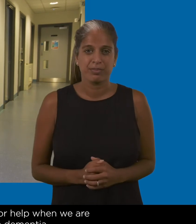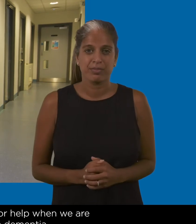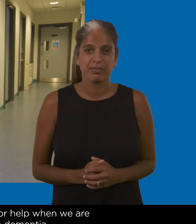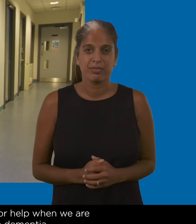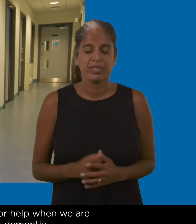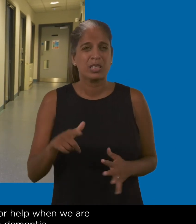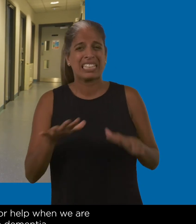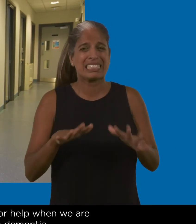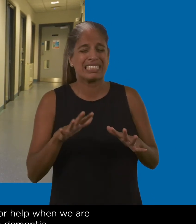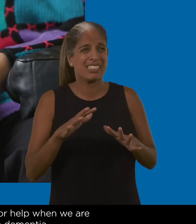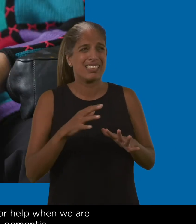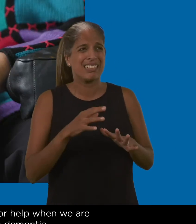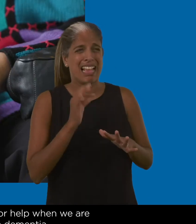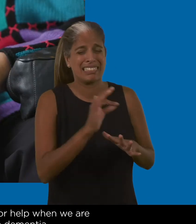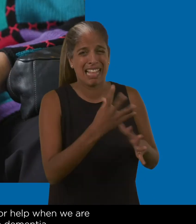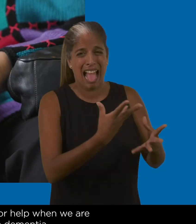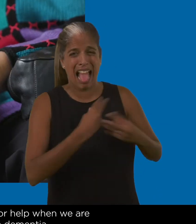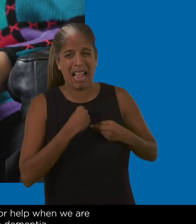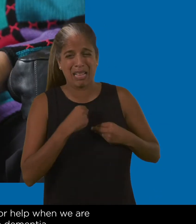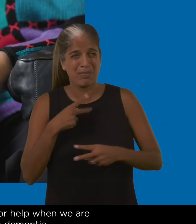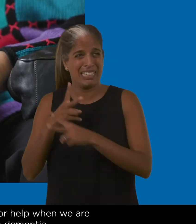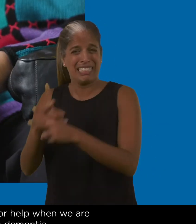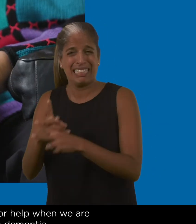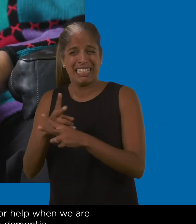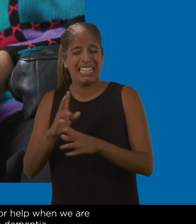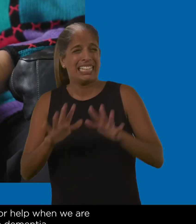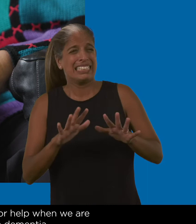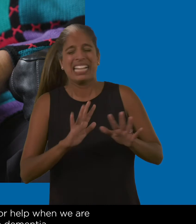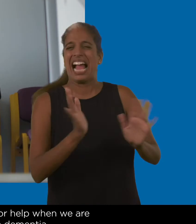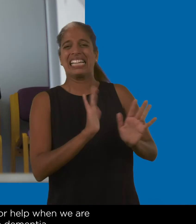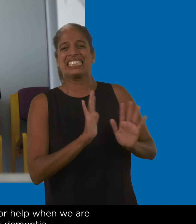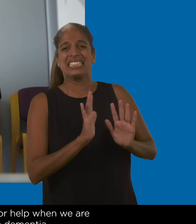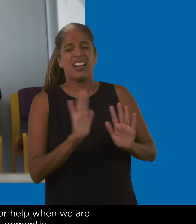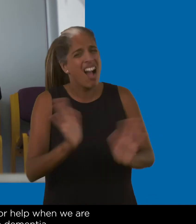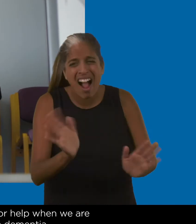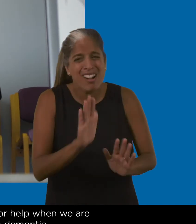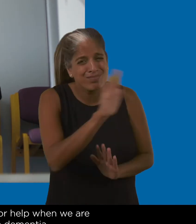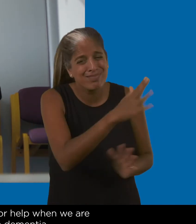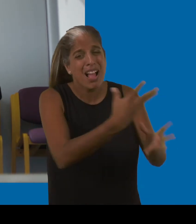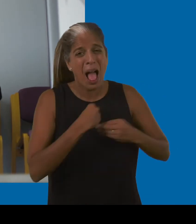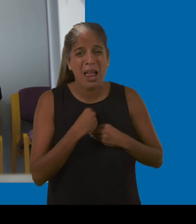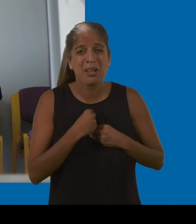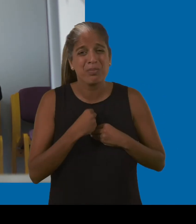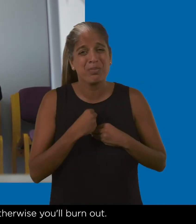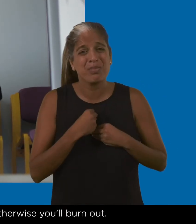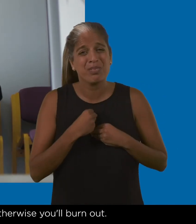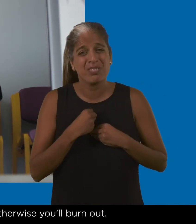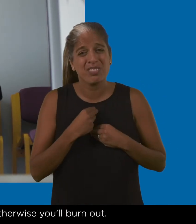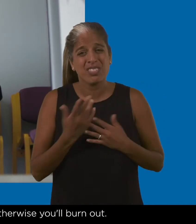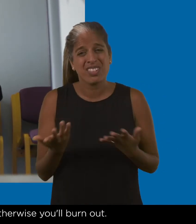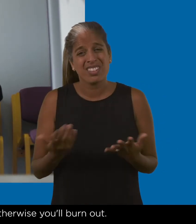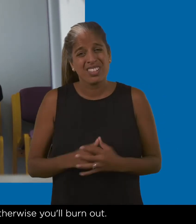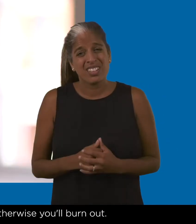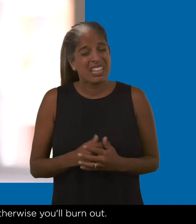It is not a shame really to ask for help when we are caring for people with a dementia. You know,